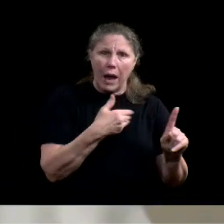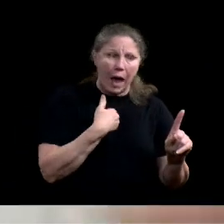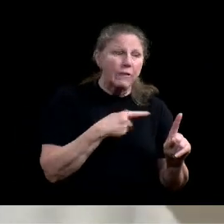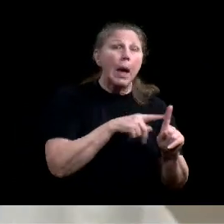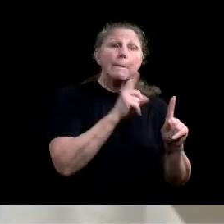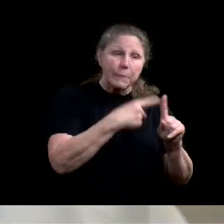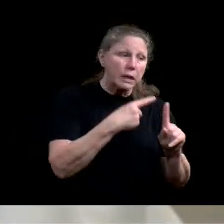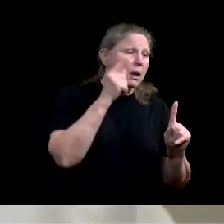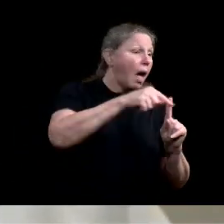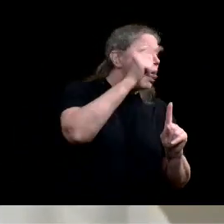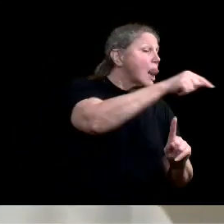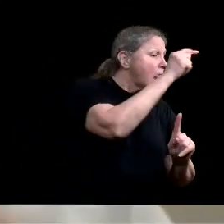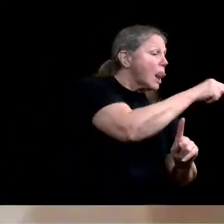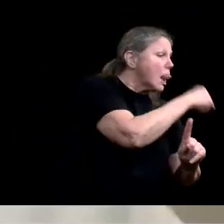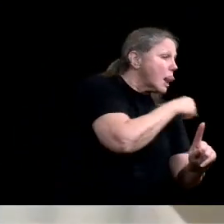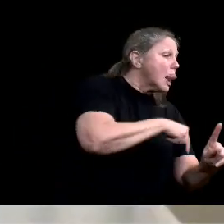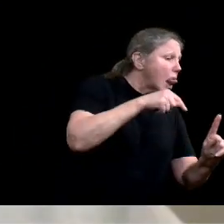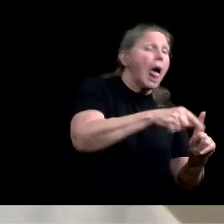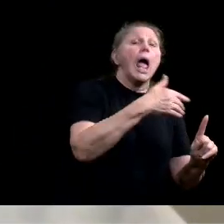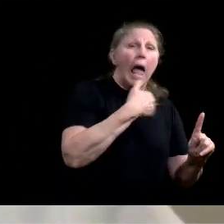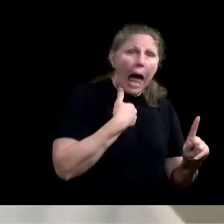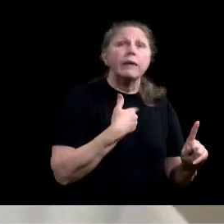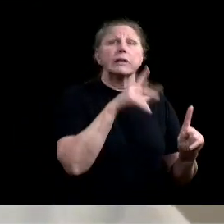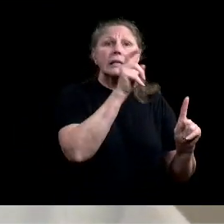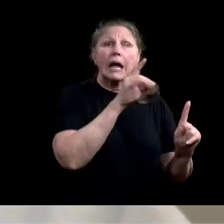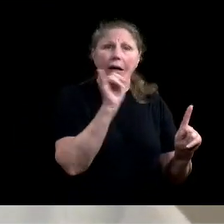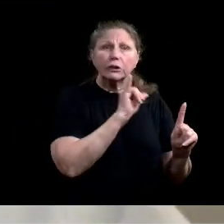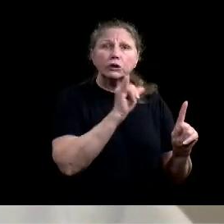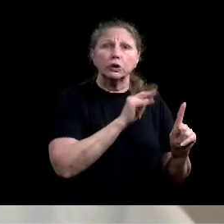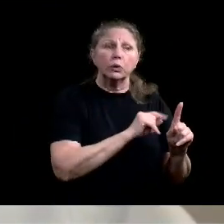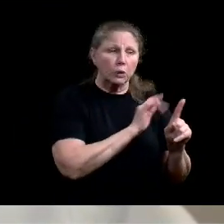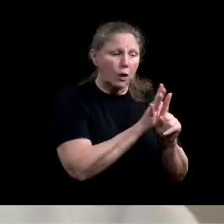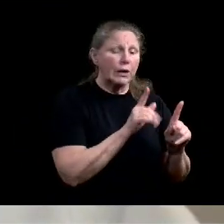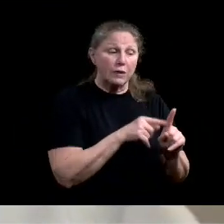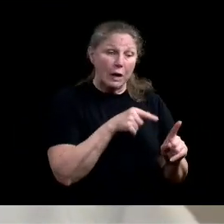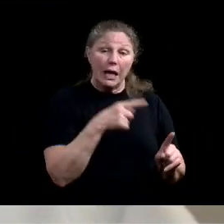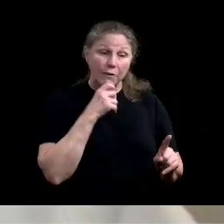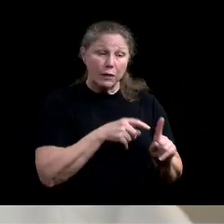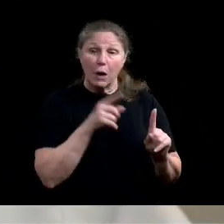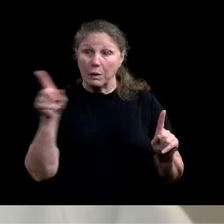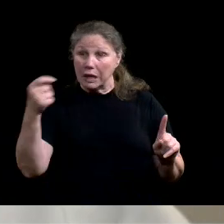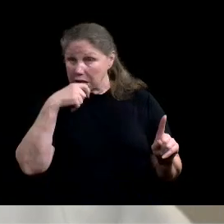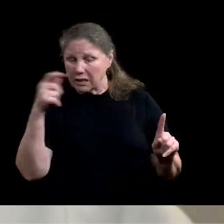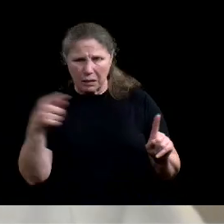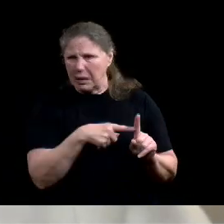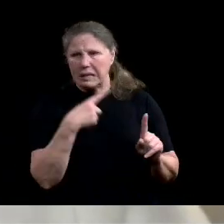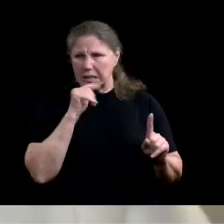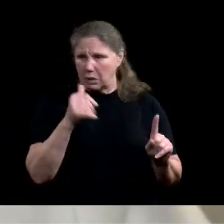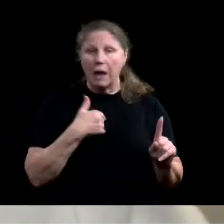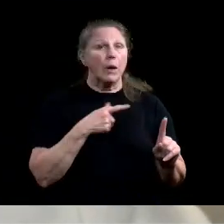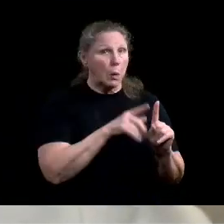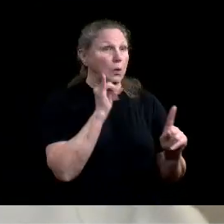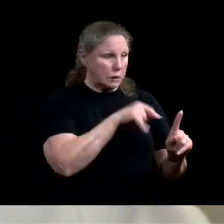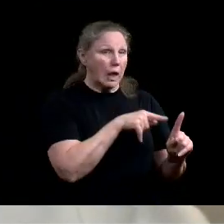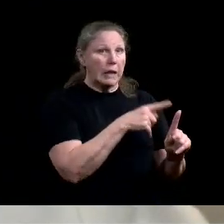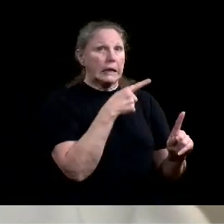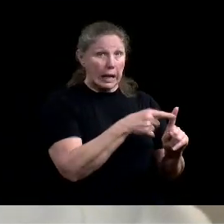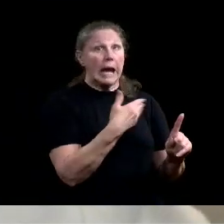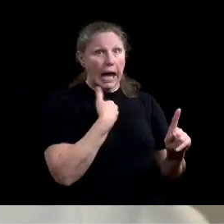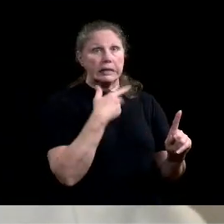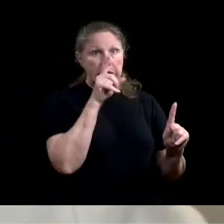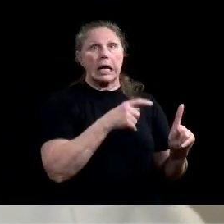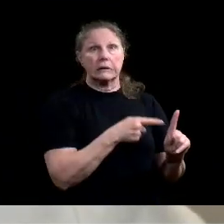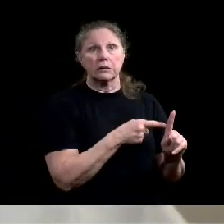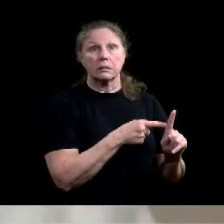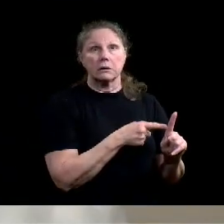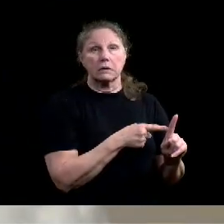And so even if the test is negative, we got to treat this person like they have COVID-19 because